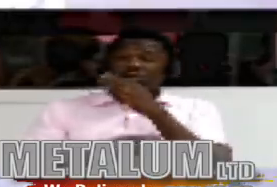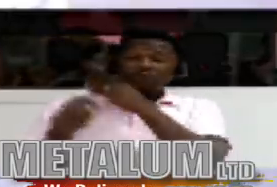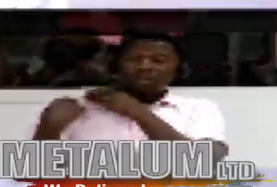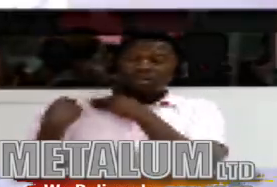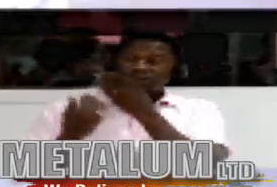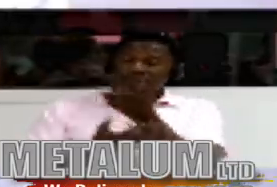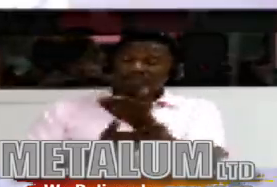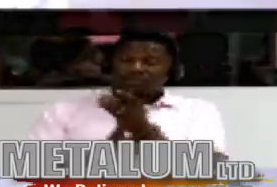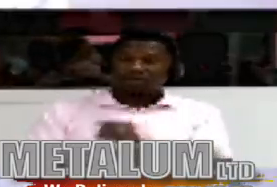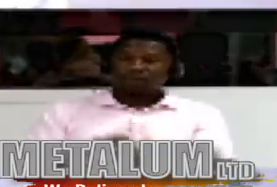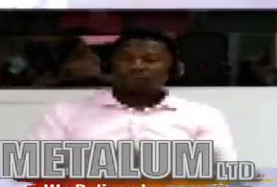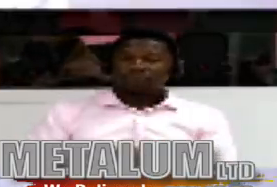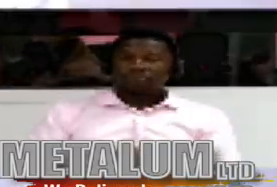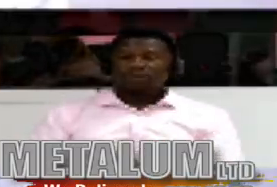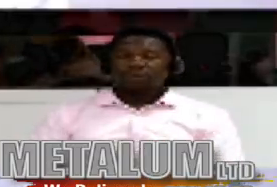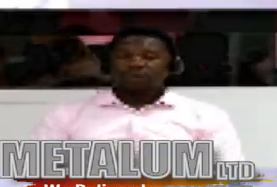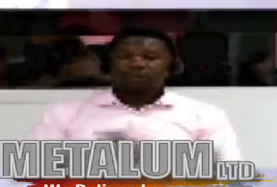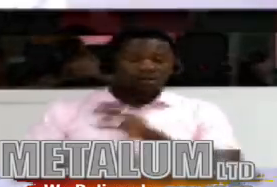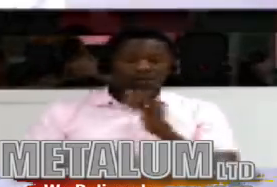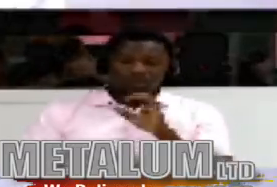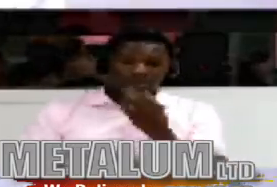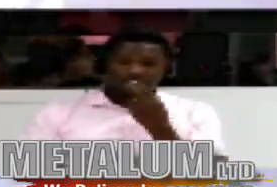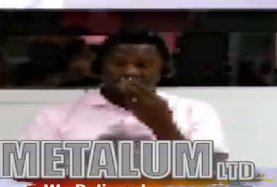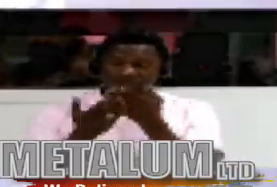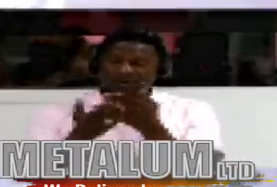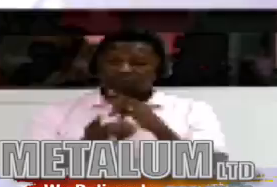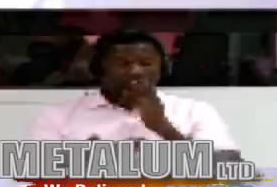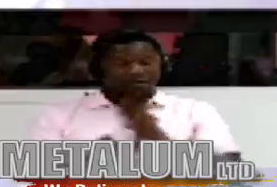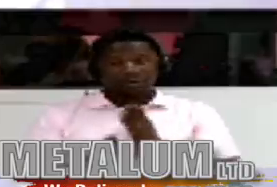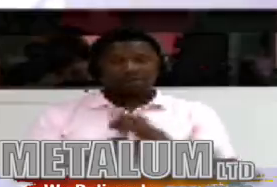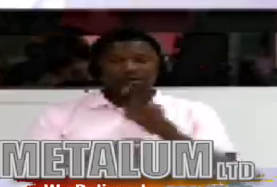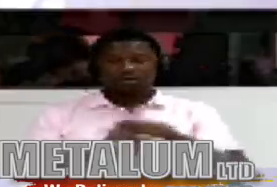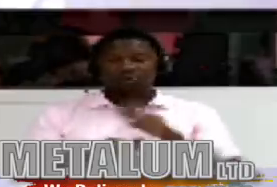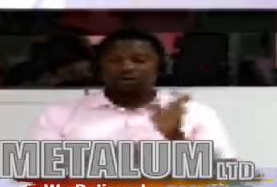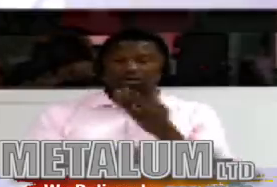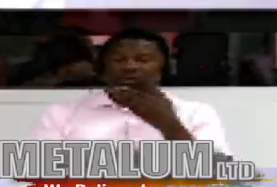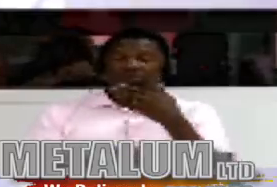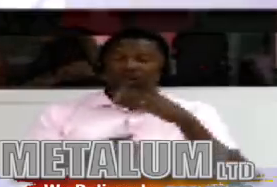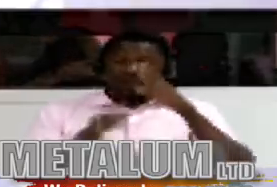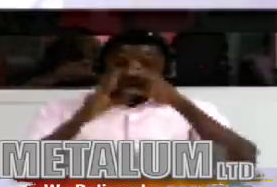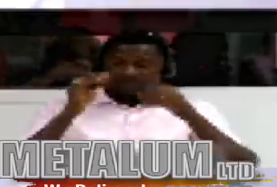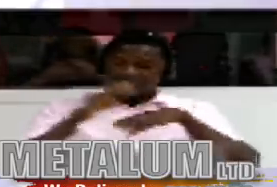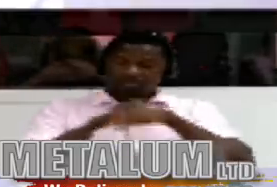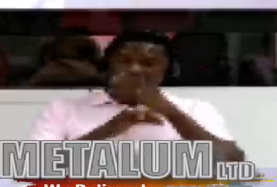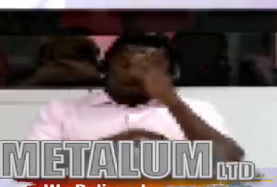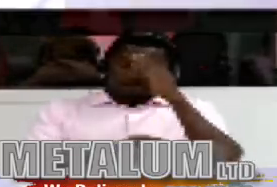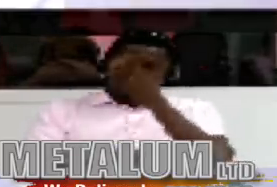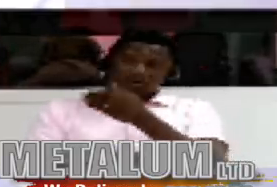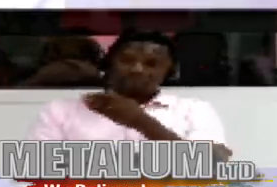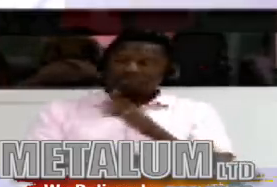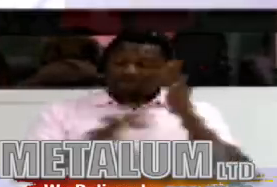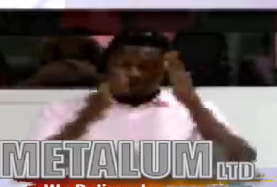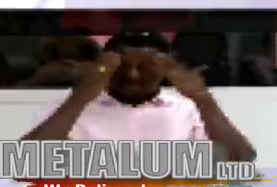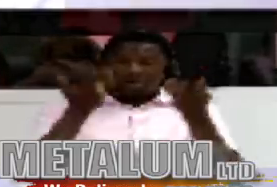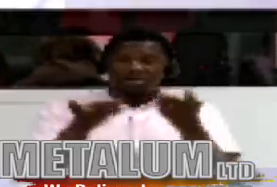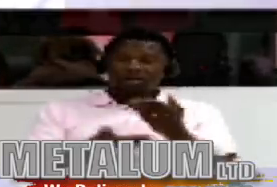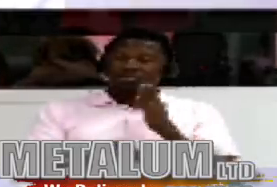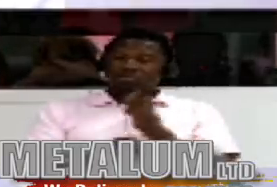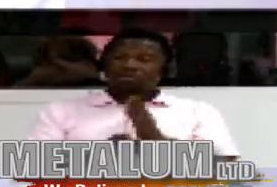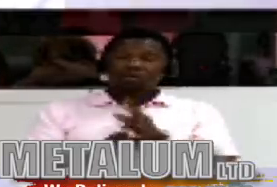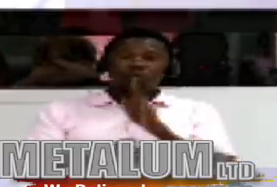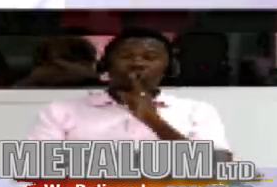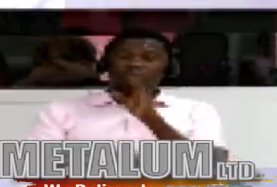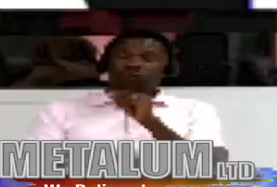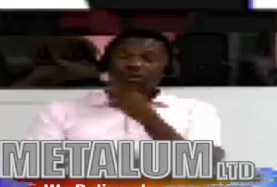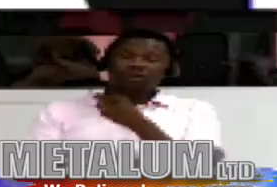I can't say for certain at that time because I was just coming out from my house. So I would not know exactly who did it. And you said